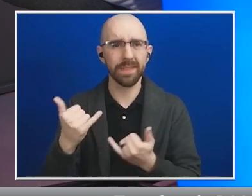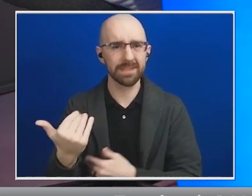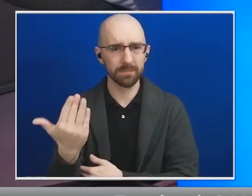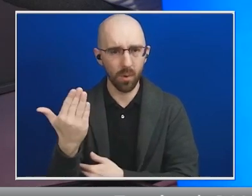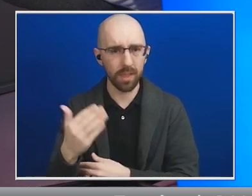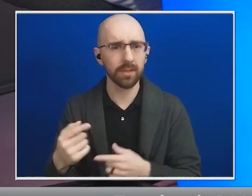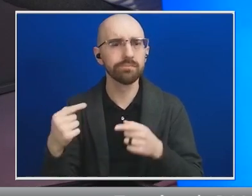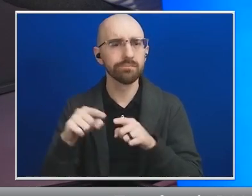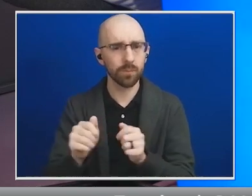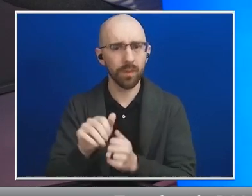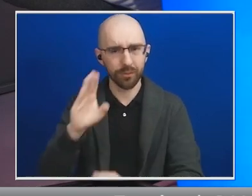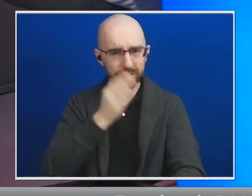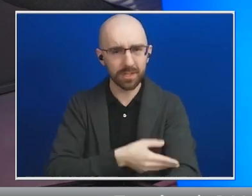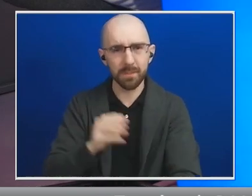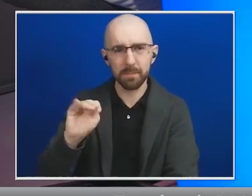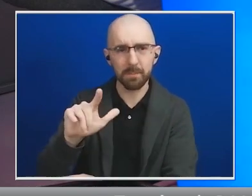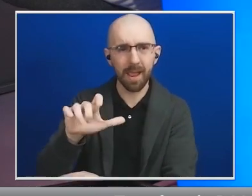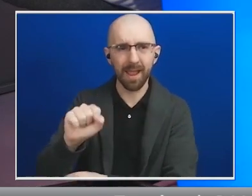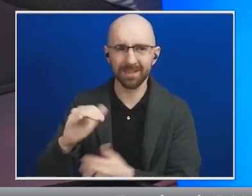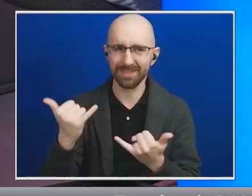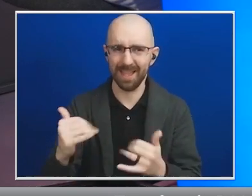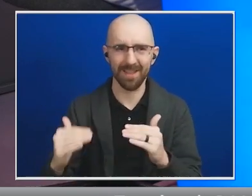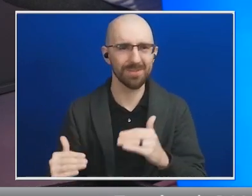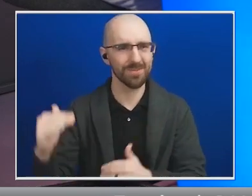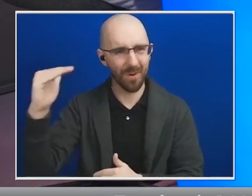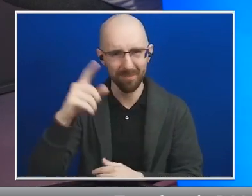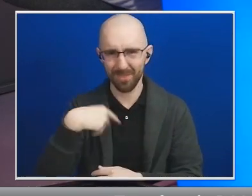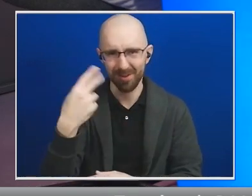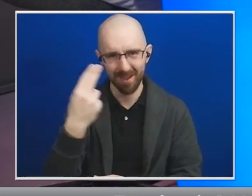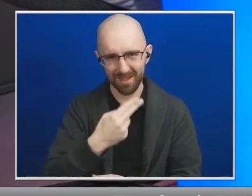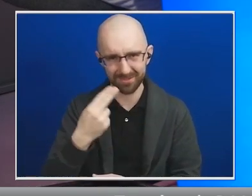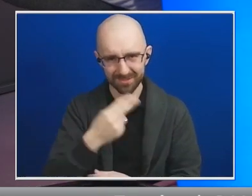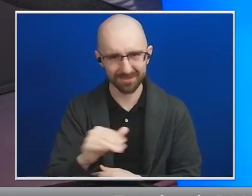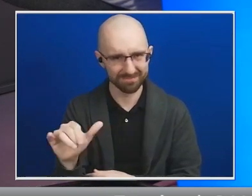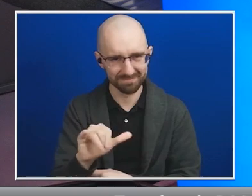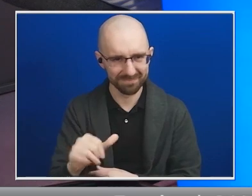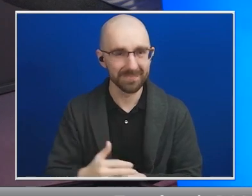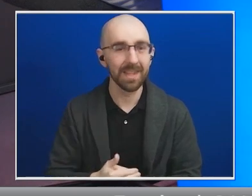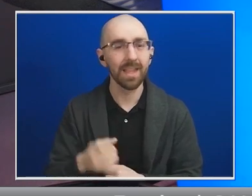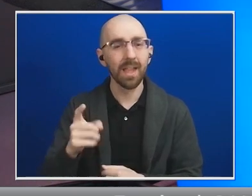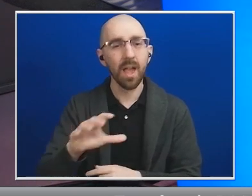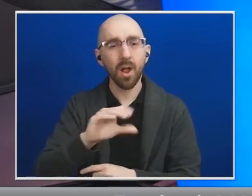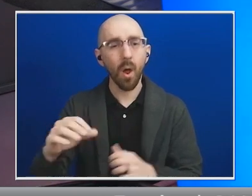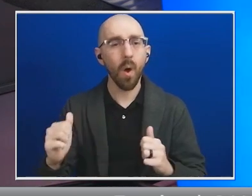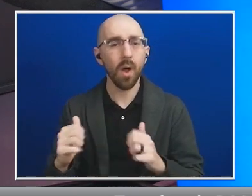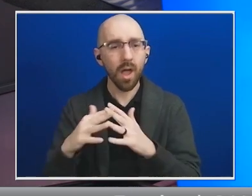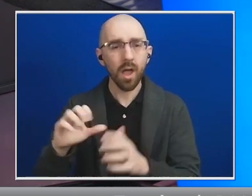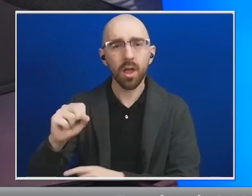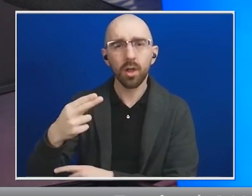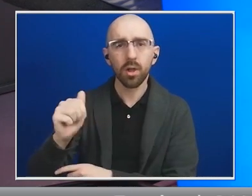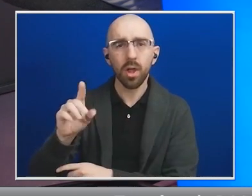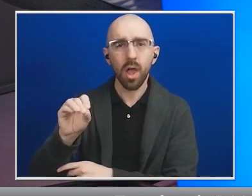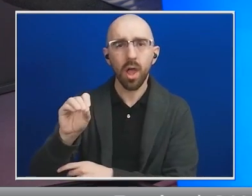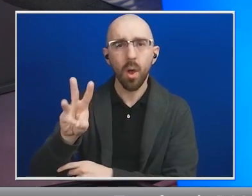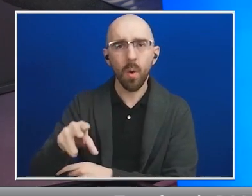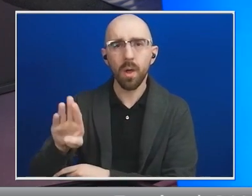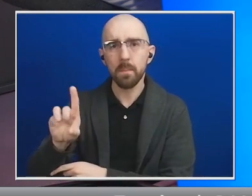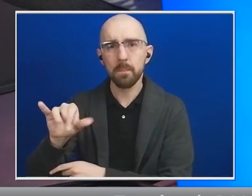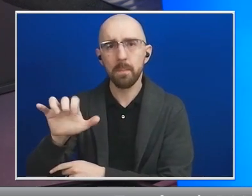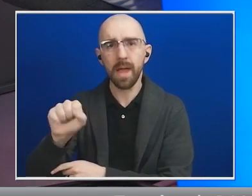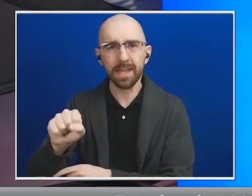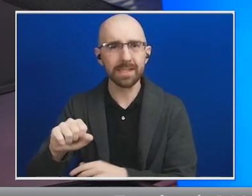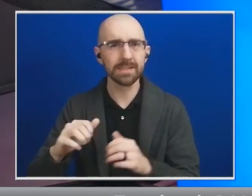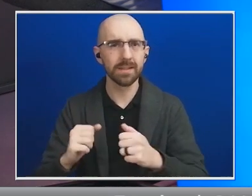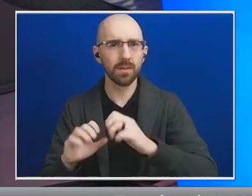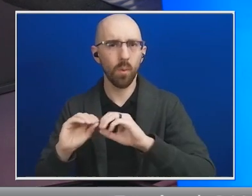son, Miles, who's all grown up, looking very handsome. Thank you. They are the co-founders of the Shadow Buddies Foundation. Shadow Buddies is a mission